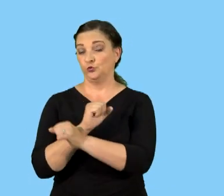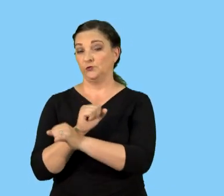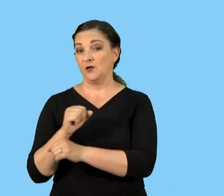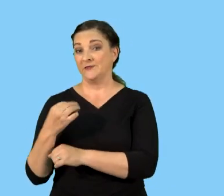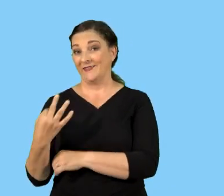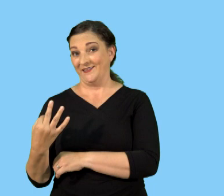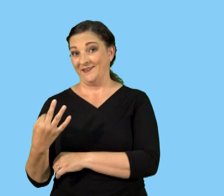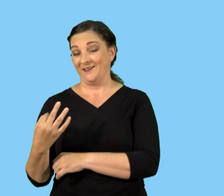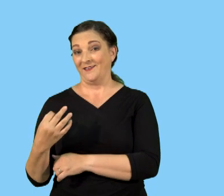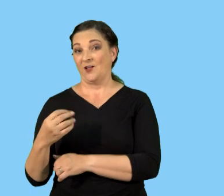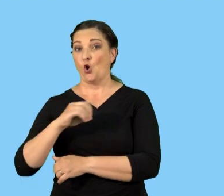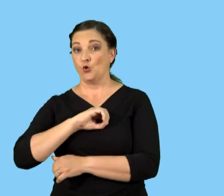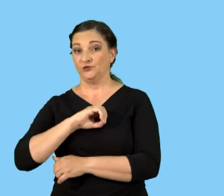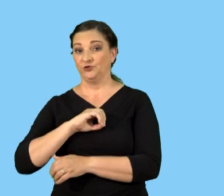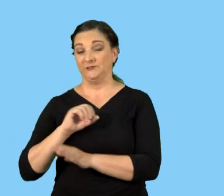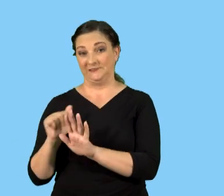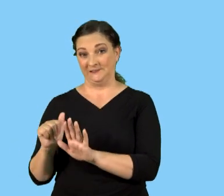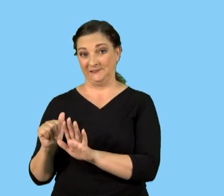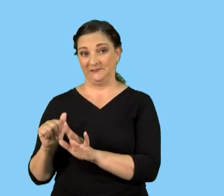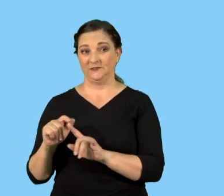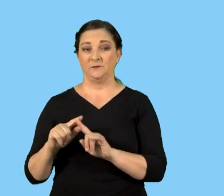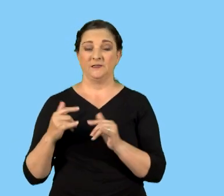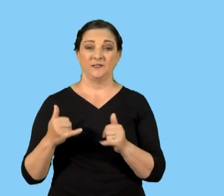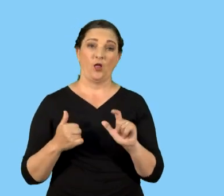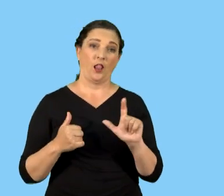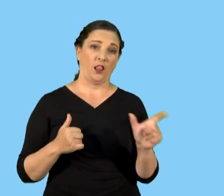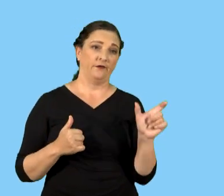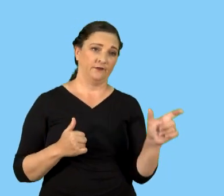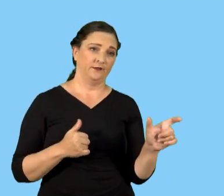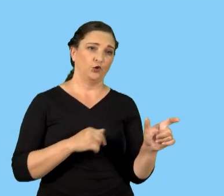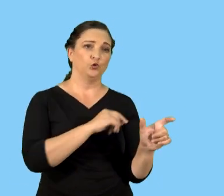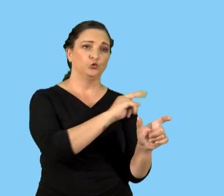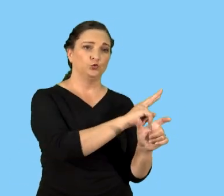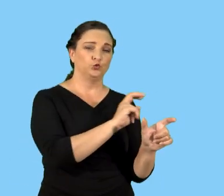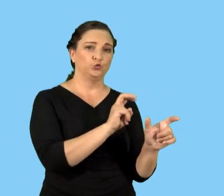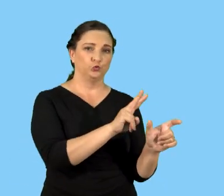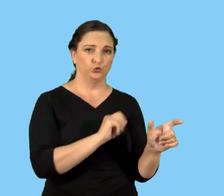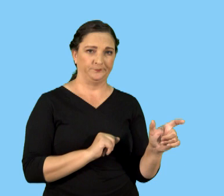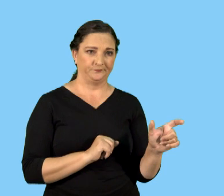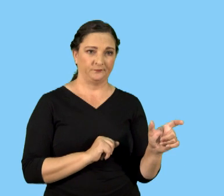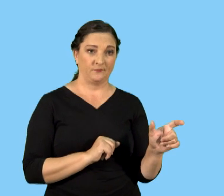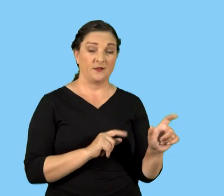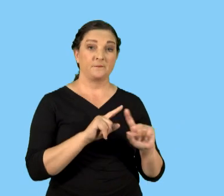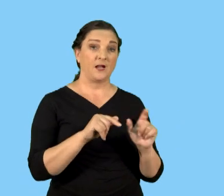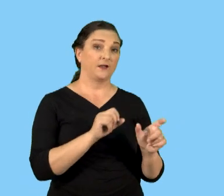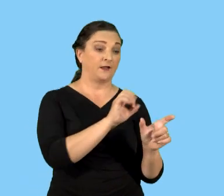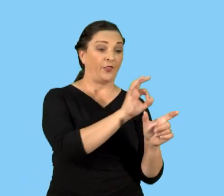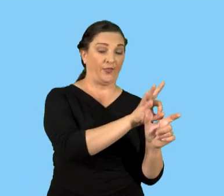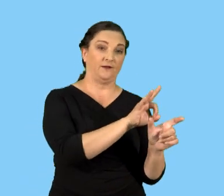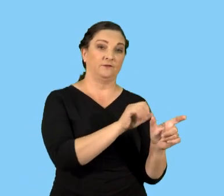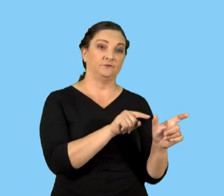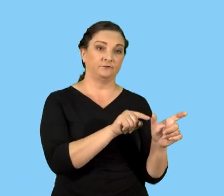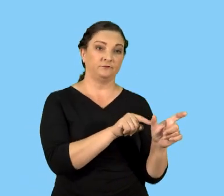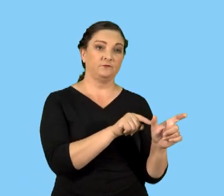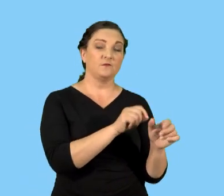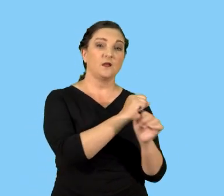2 times 3, it's 6. But then on the left-hand side, I still have 2 and I still have 2 again there. If I put a 3